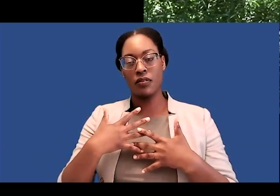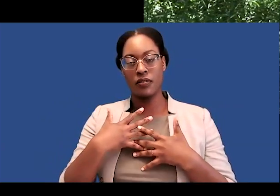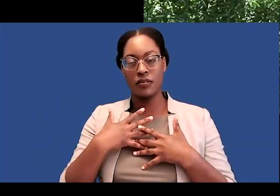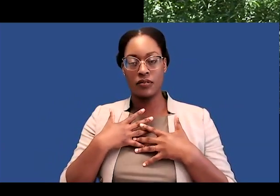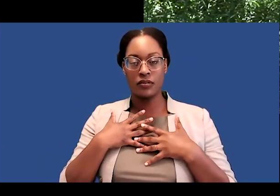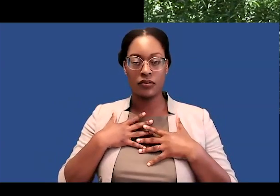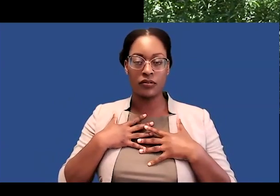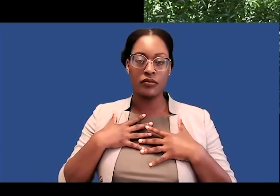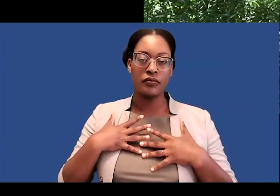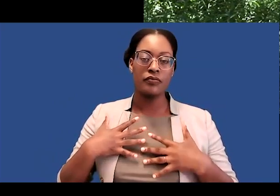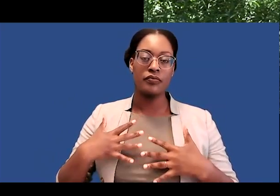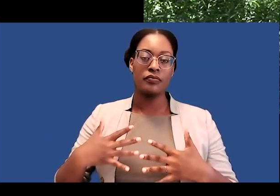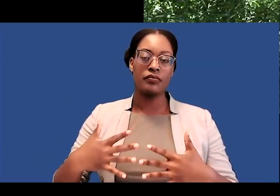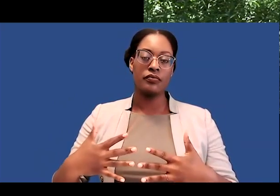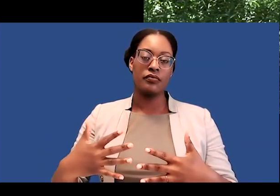Exhale.